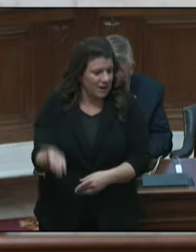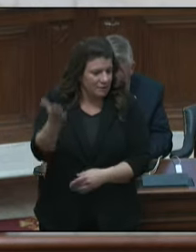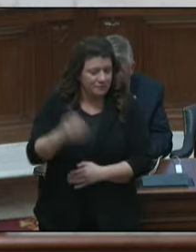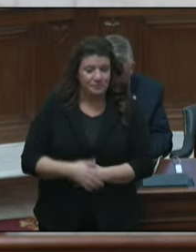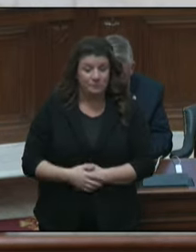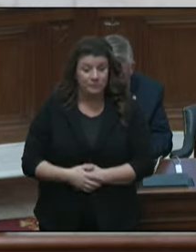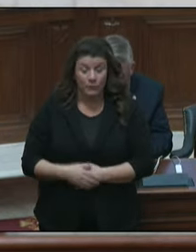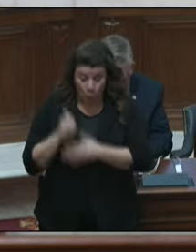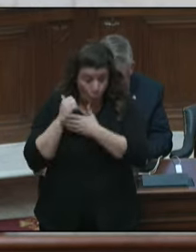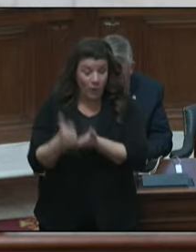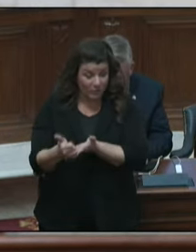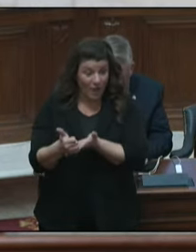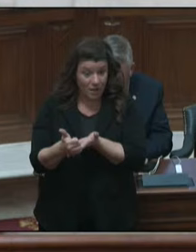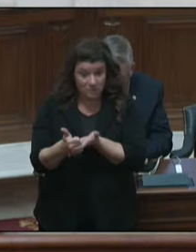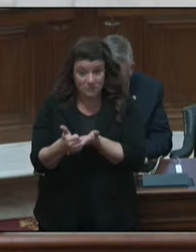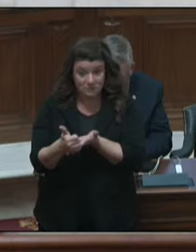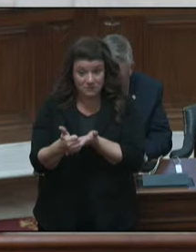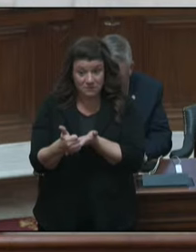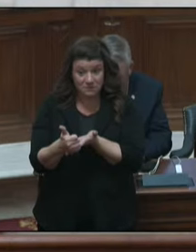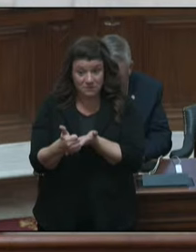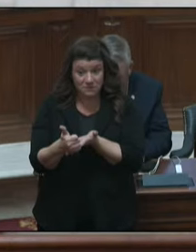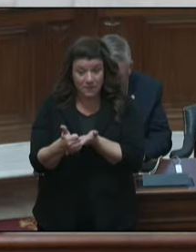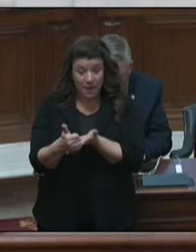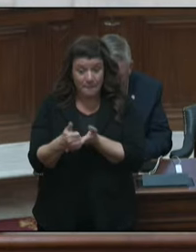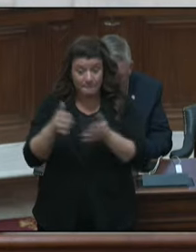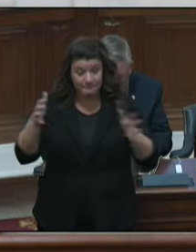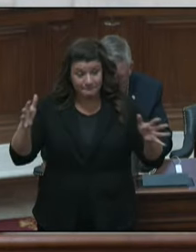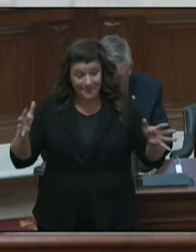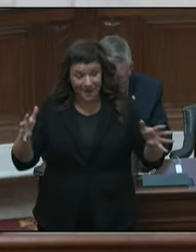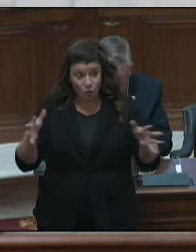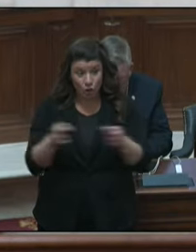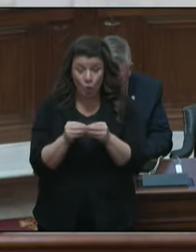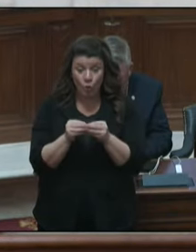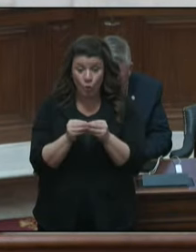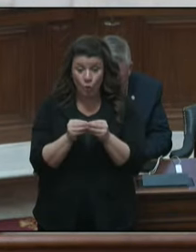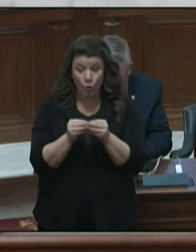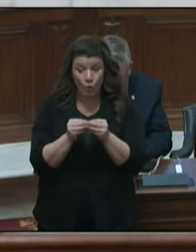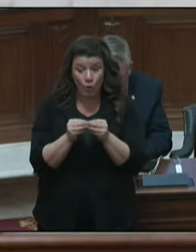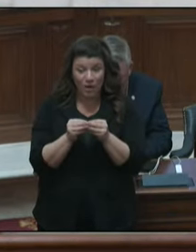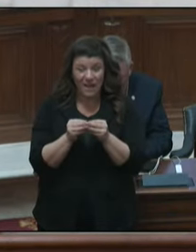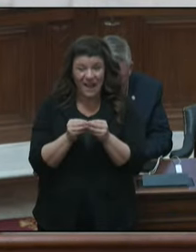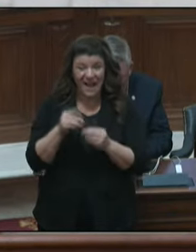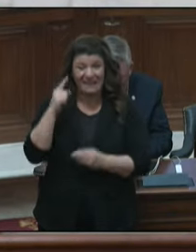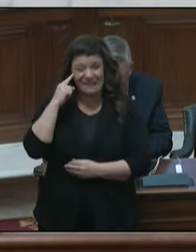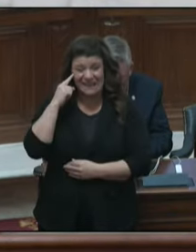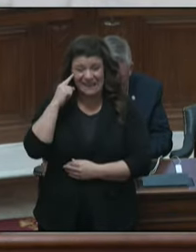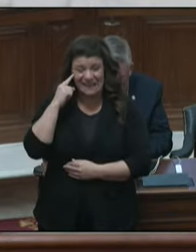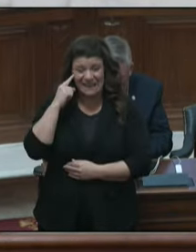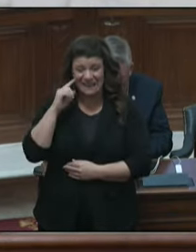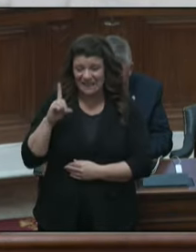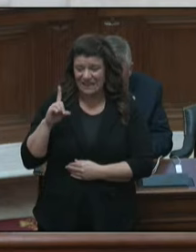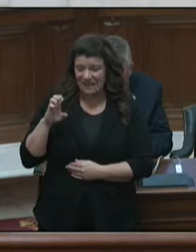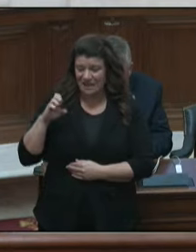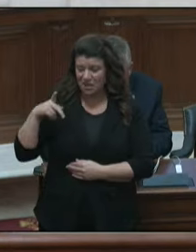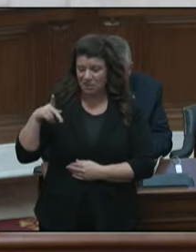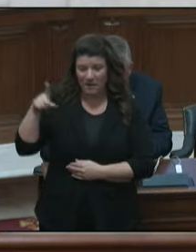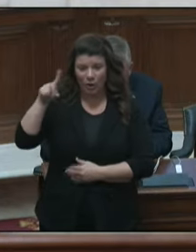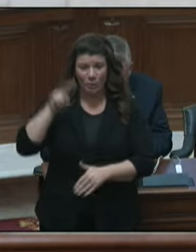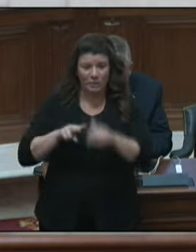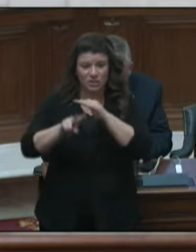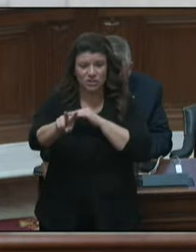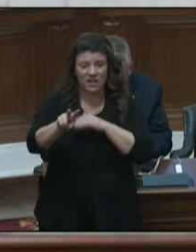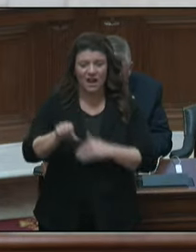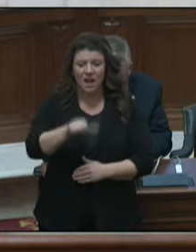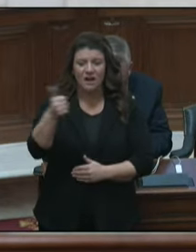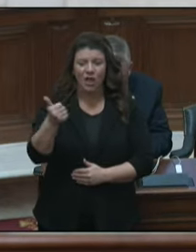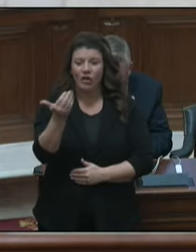You've helped it. But in total, I think the DEP is projecting that we'll do